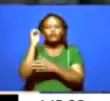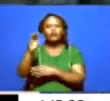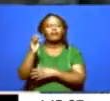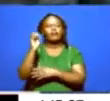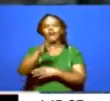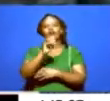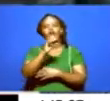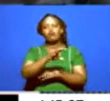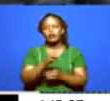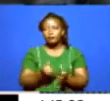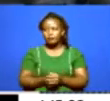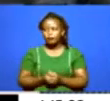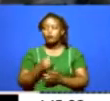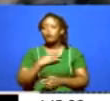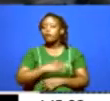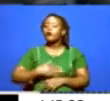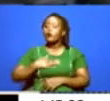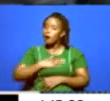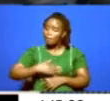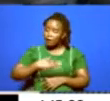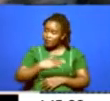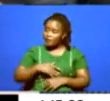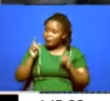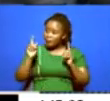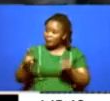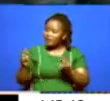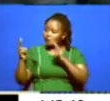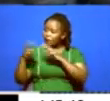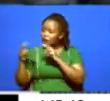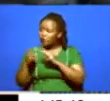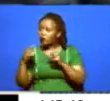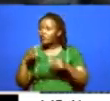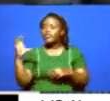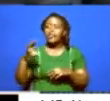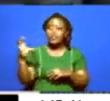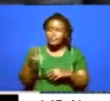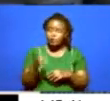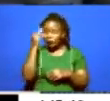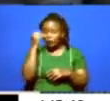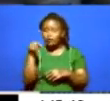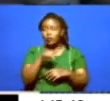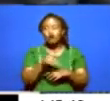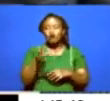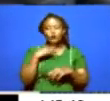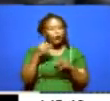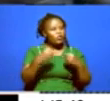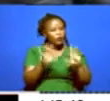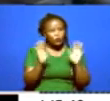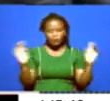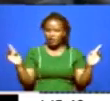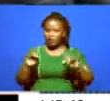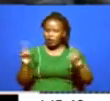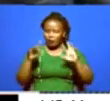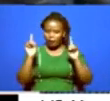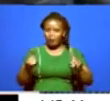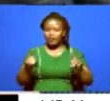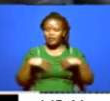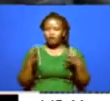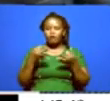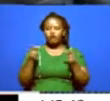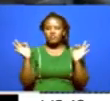thing? Fadhali, consult my candidate to support the EZVT. Watu wafanye nomination ya haki and fair. Lakini